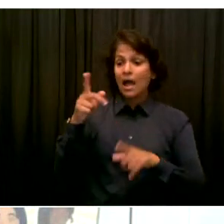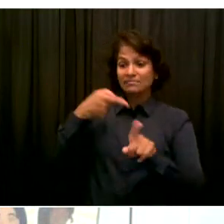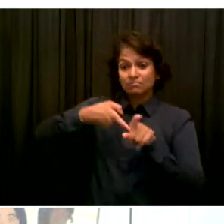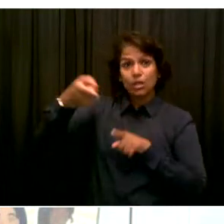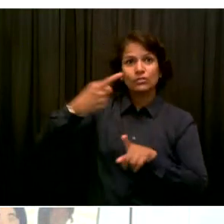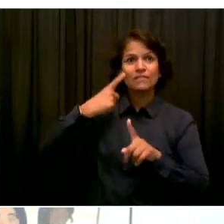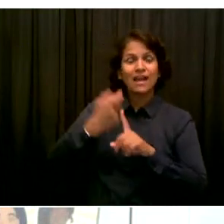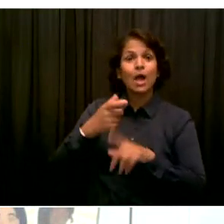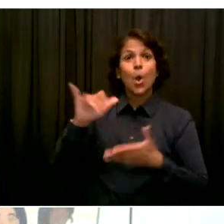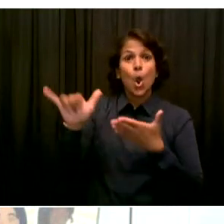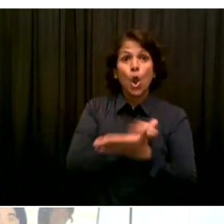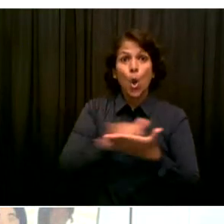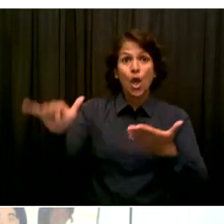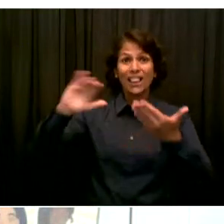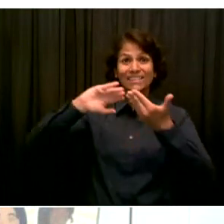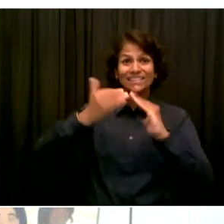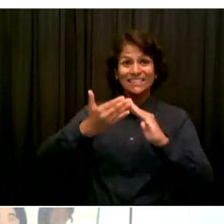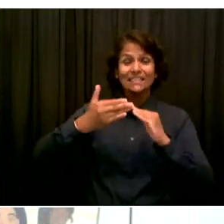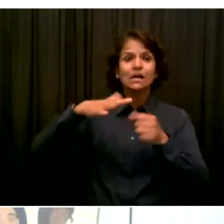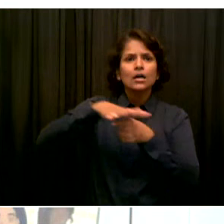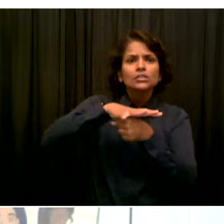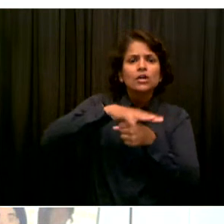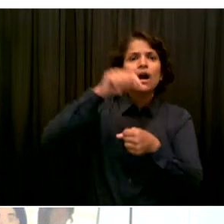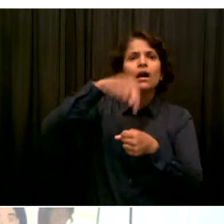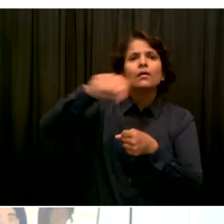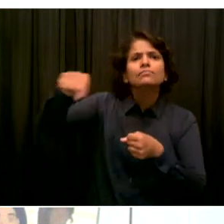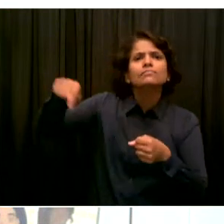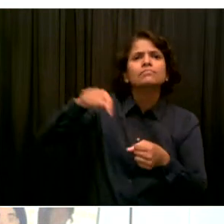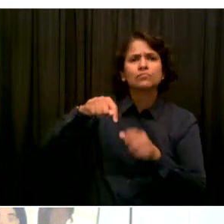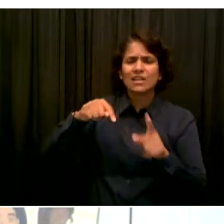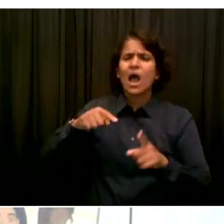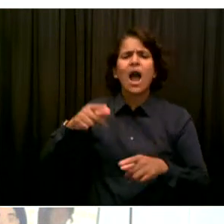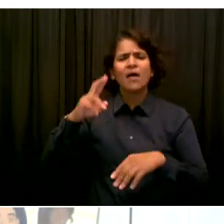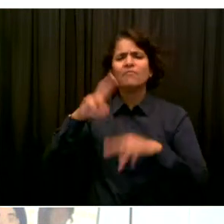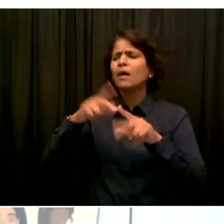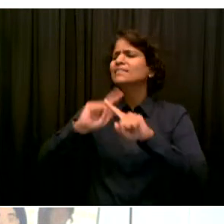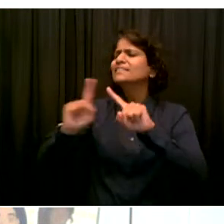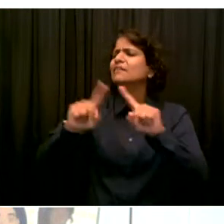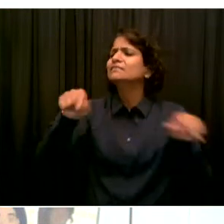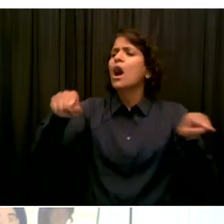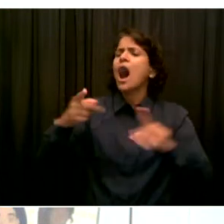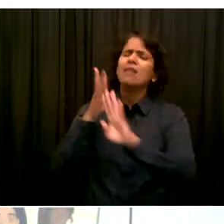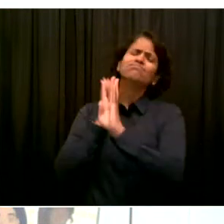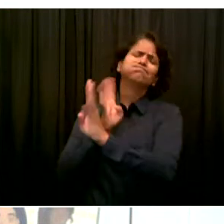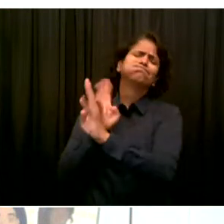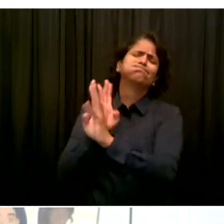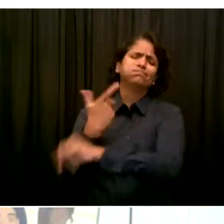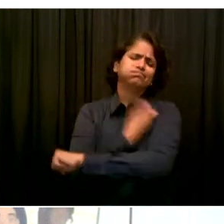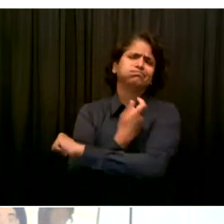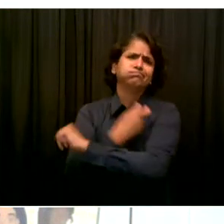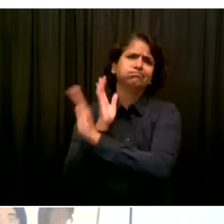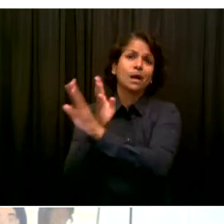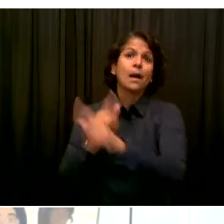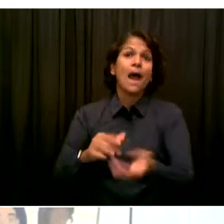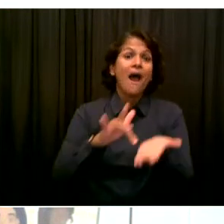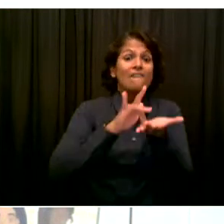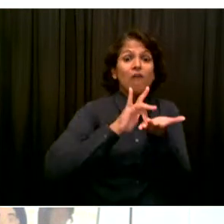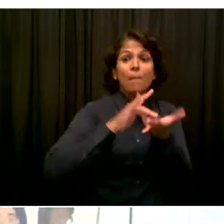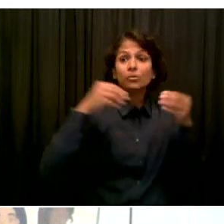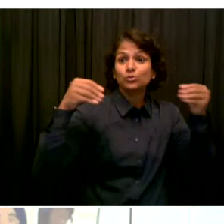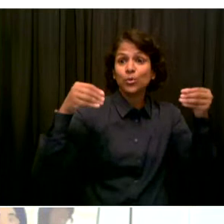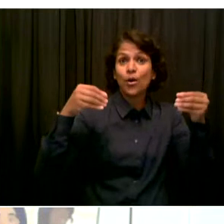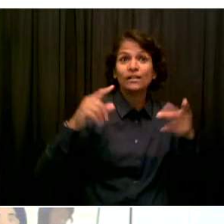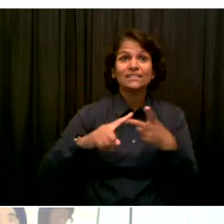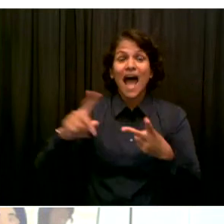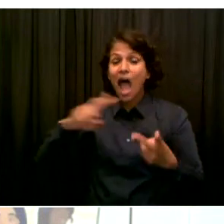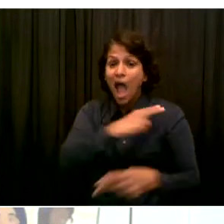significant throughput, but also pharmacies, hospitals, clinics, all of the places that we've been able to bring